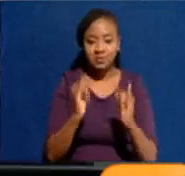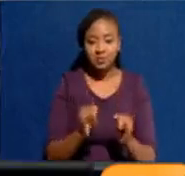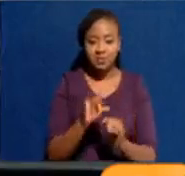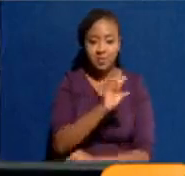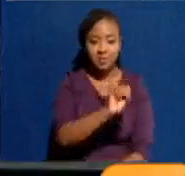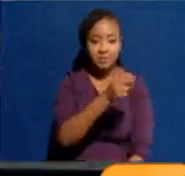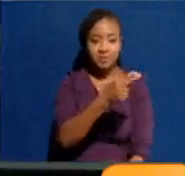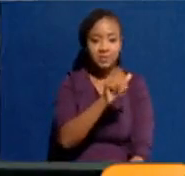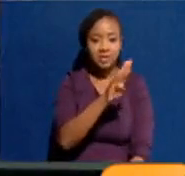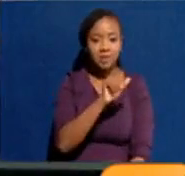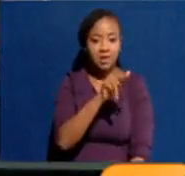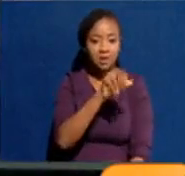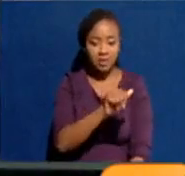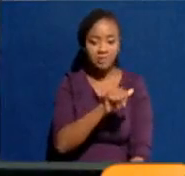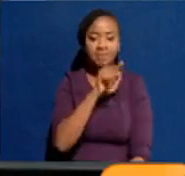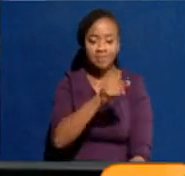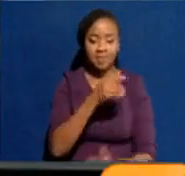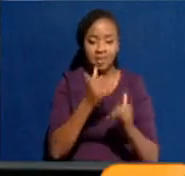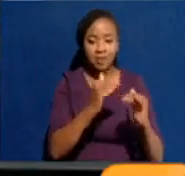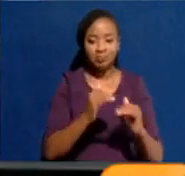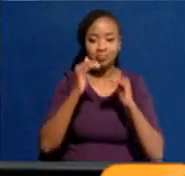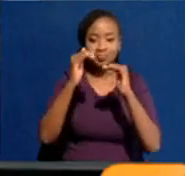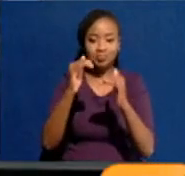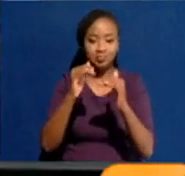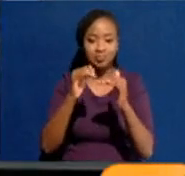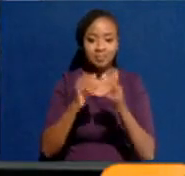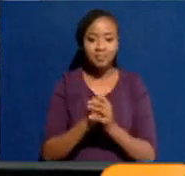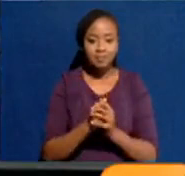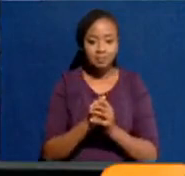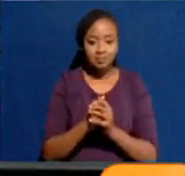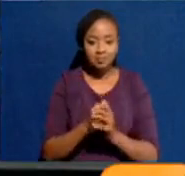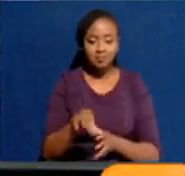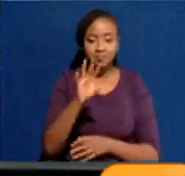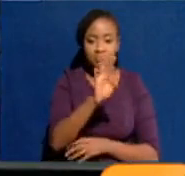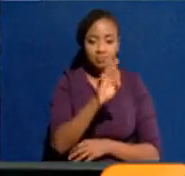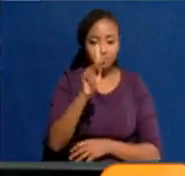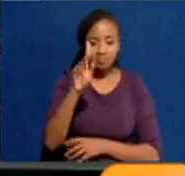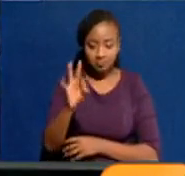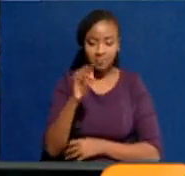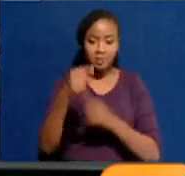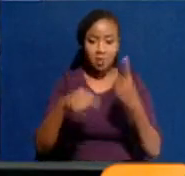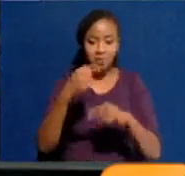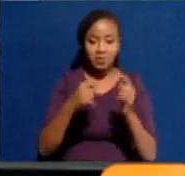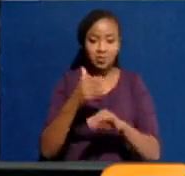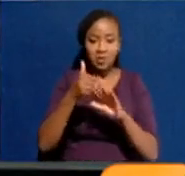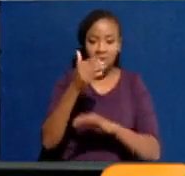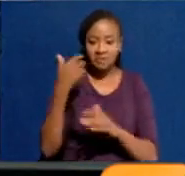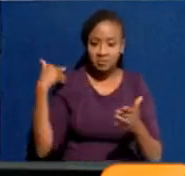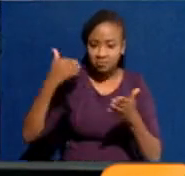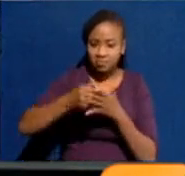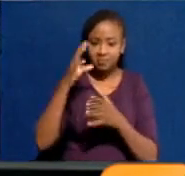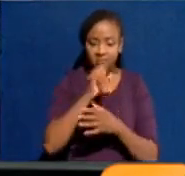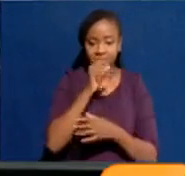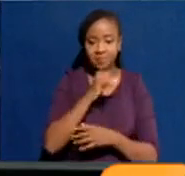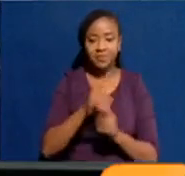Shabana FC are back in the Football Kenya Federation Premier League for the first time in 17 years after amassing 64 points in